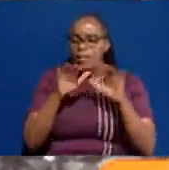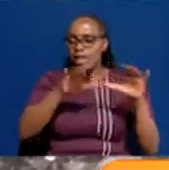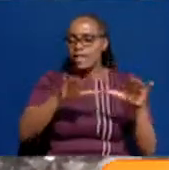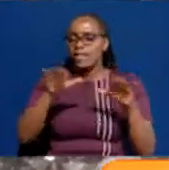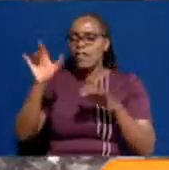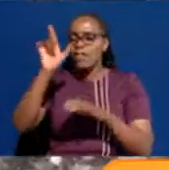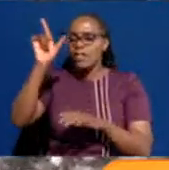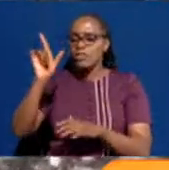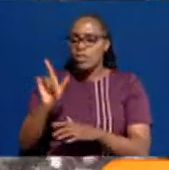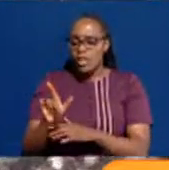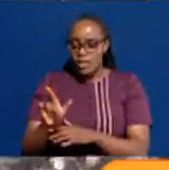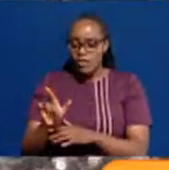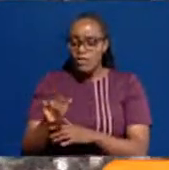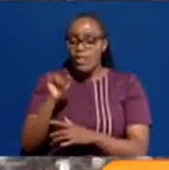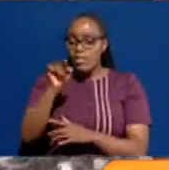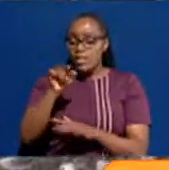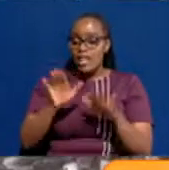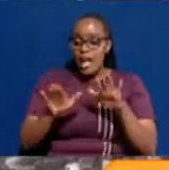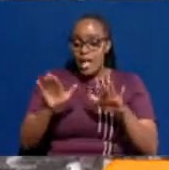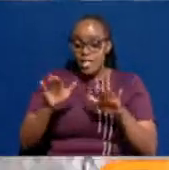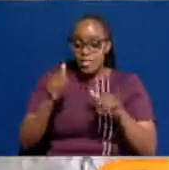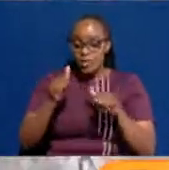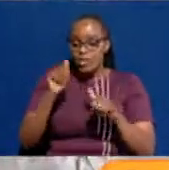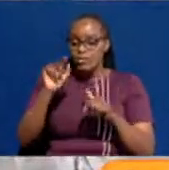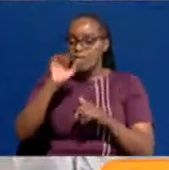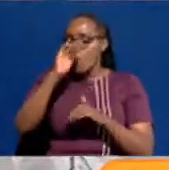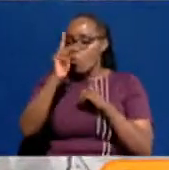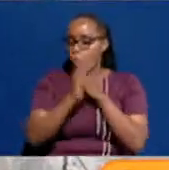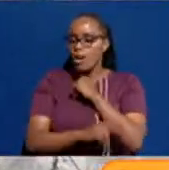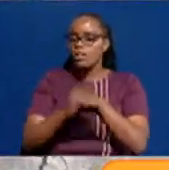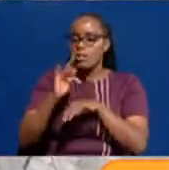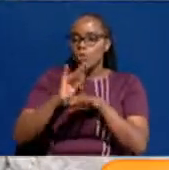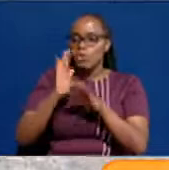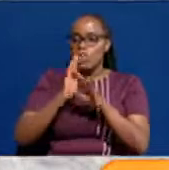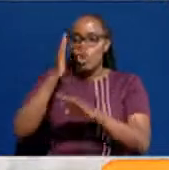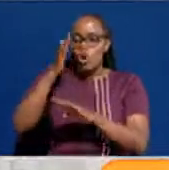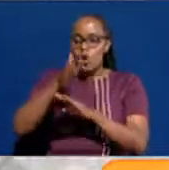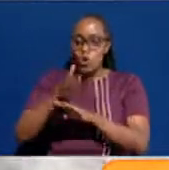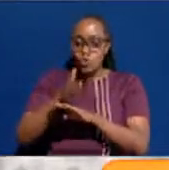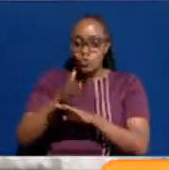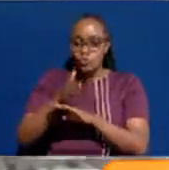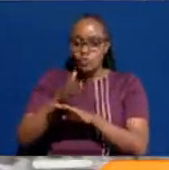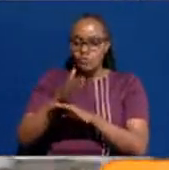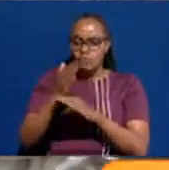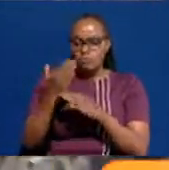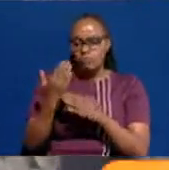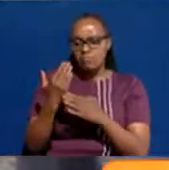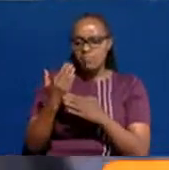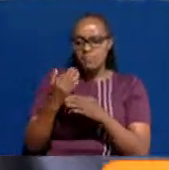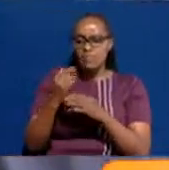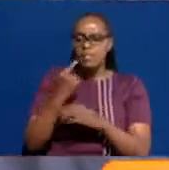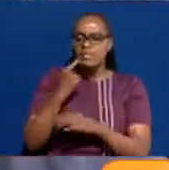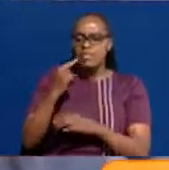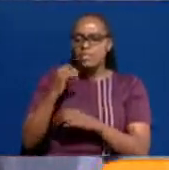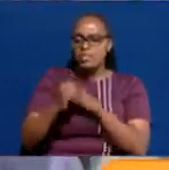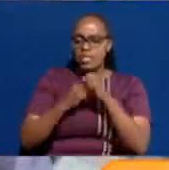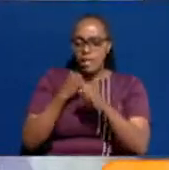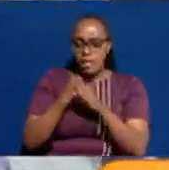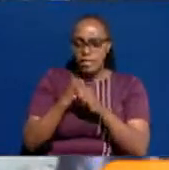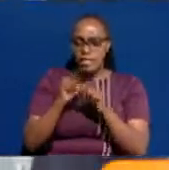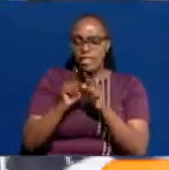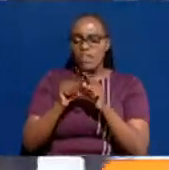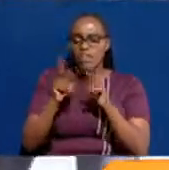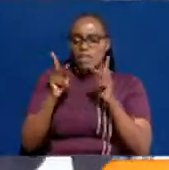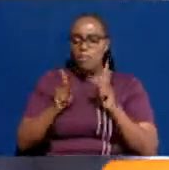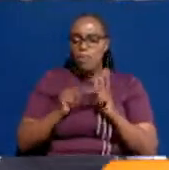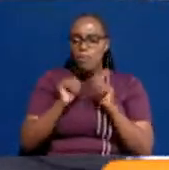the region. The earthquakes are the worst to hit the region in over a century. Over 8,000 people have been rescued from the rubble